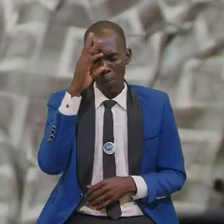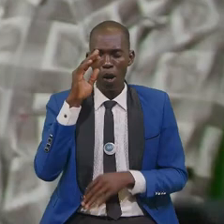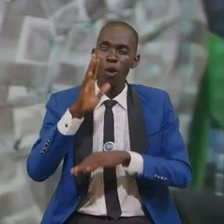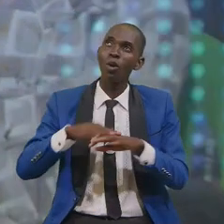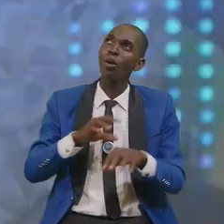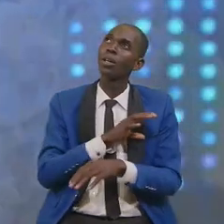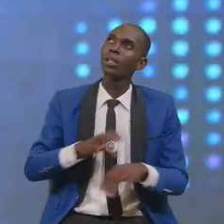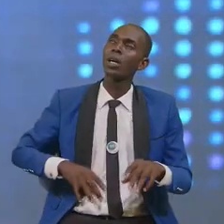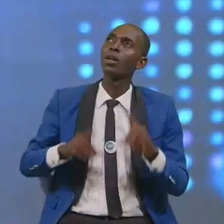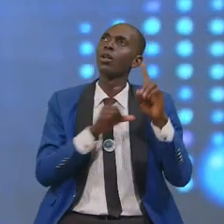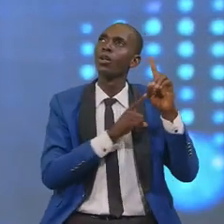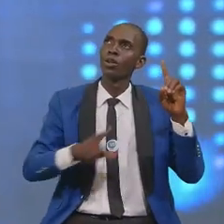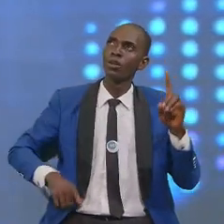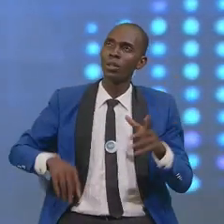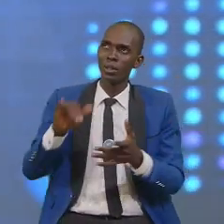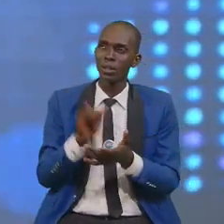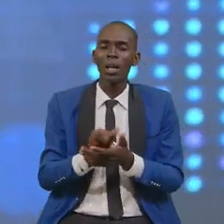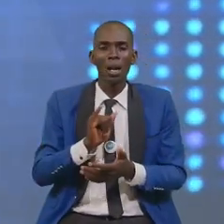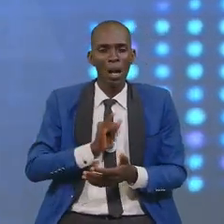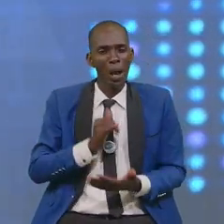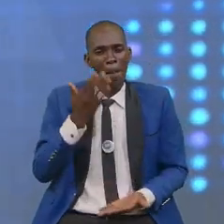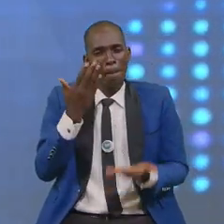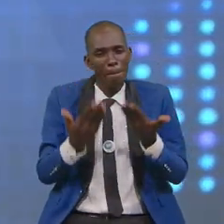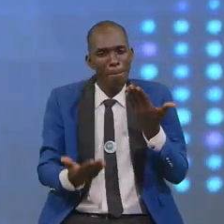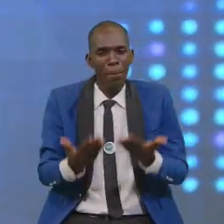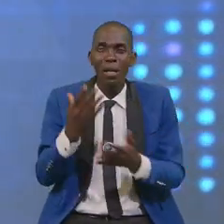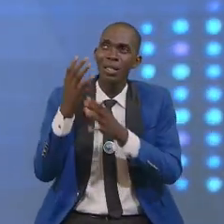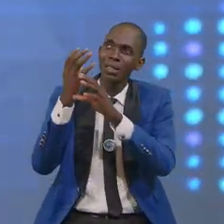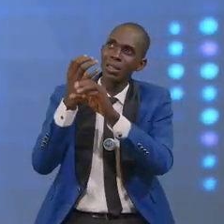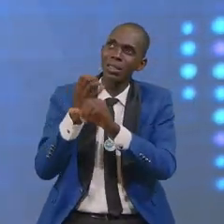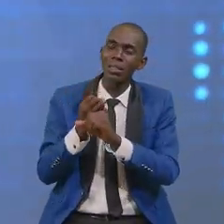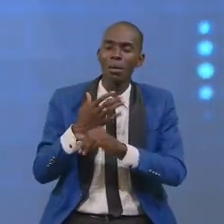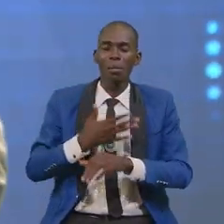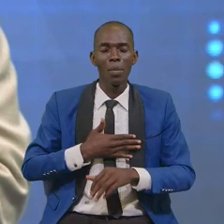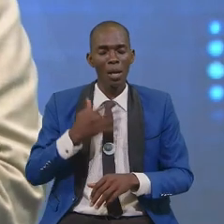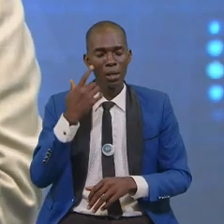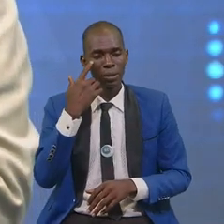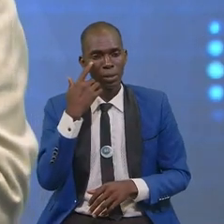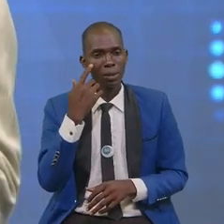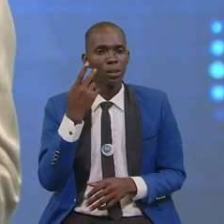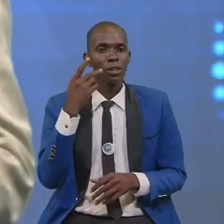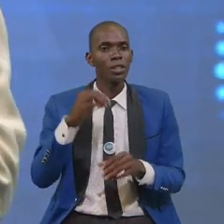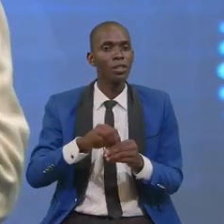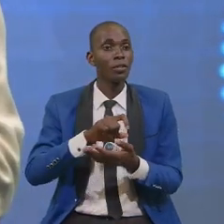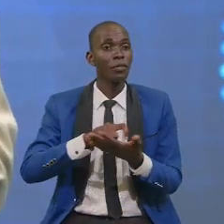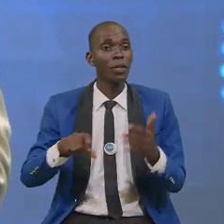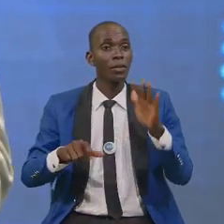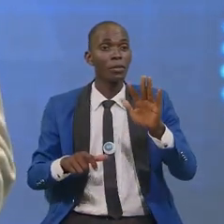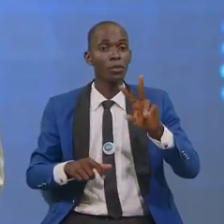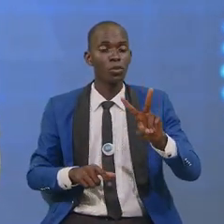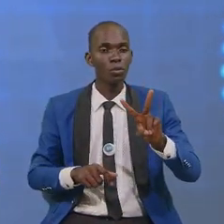Lord, that I might receive my sight. Look at verse 52. In verse